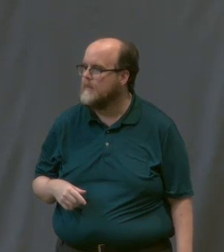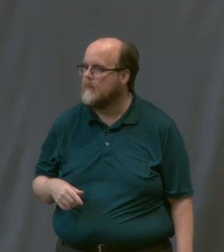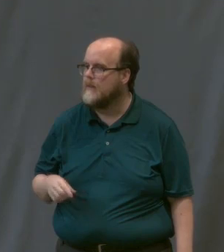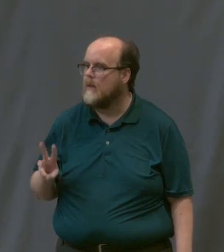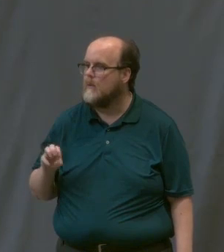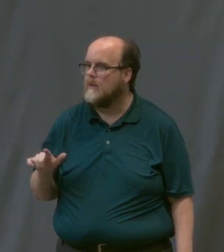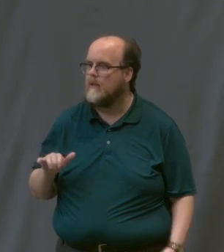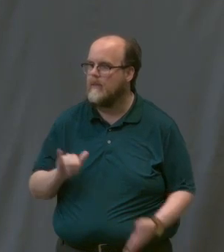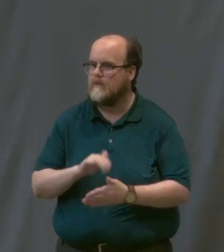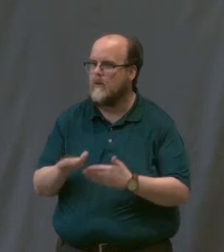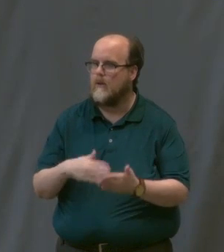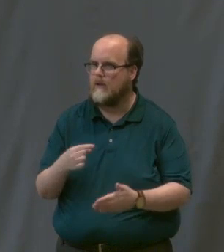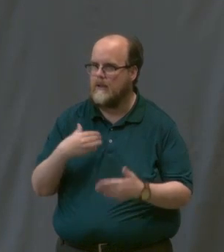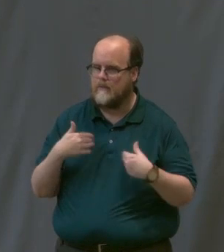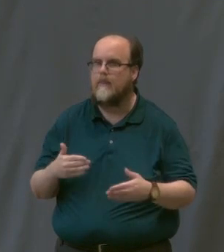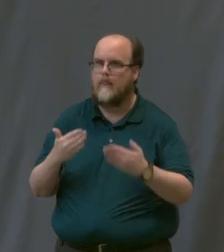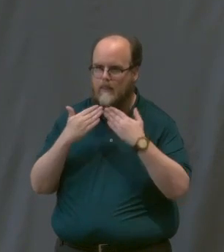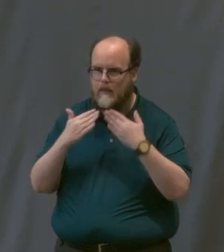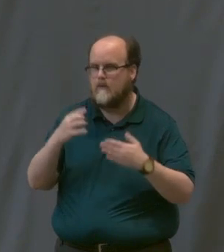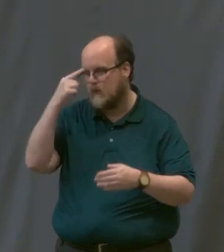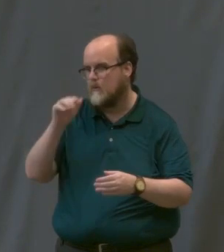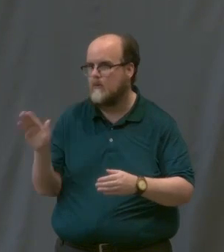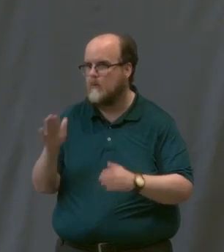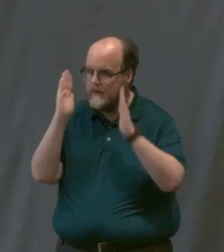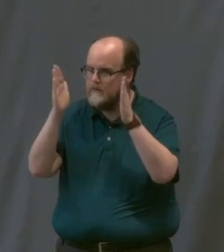Well, that's all I've got tonight. Thank y'all for